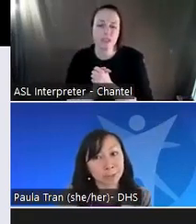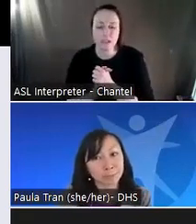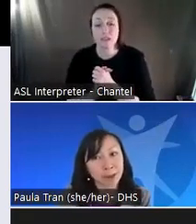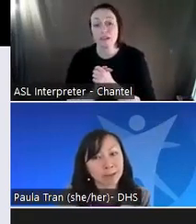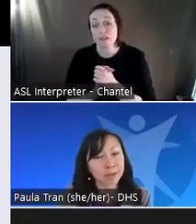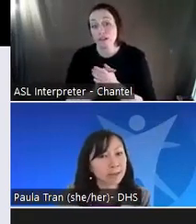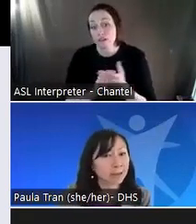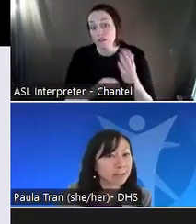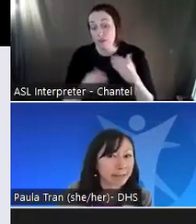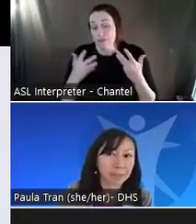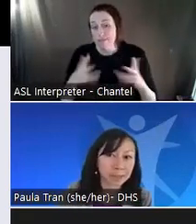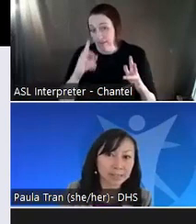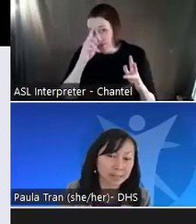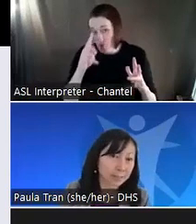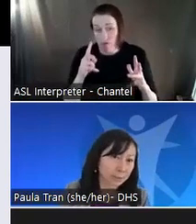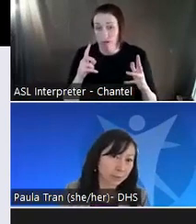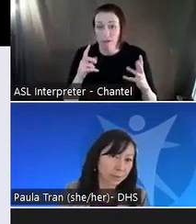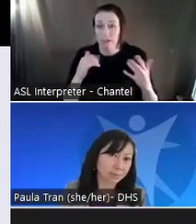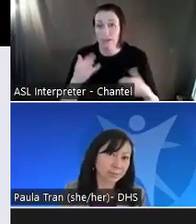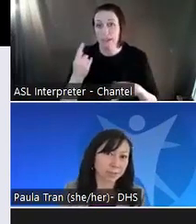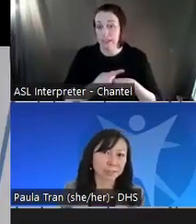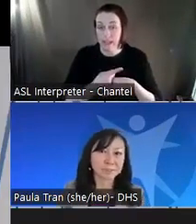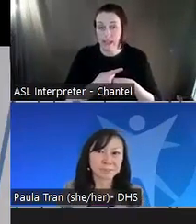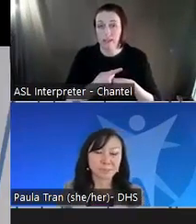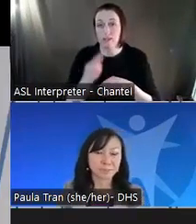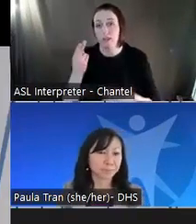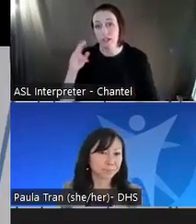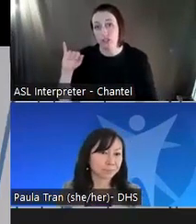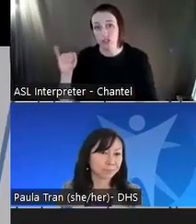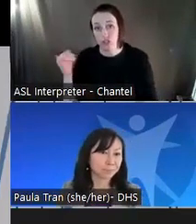going to turn it back to HJ to take us through the rest of our session.